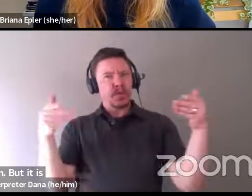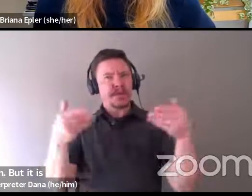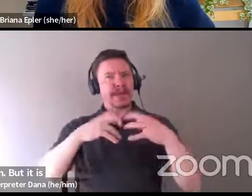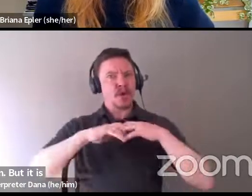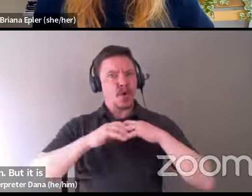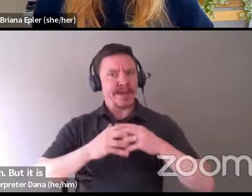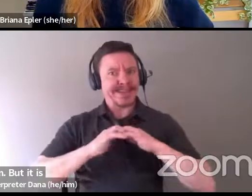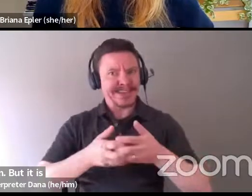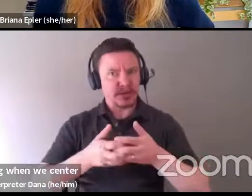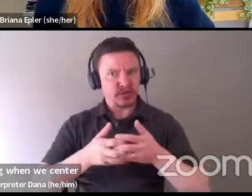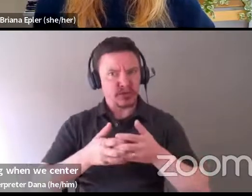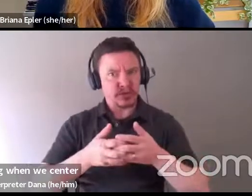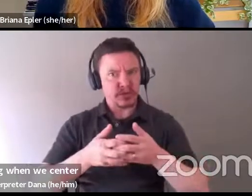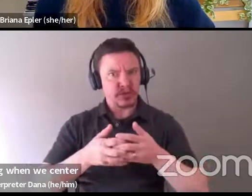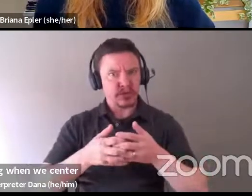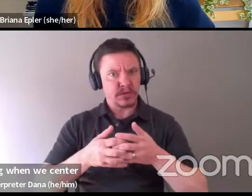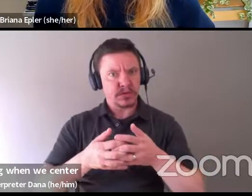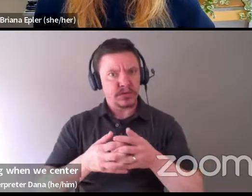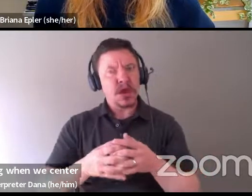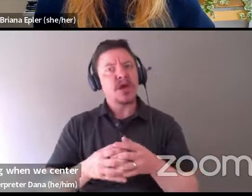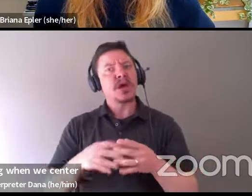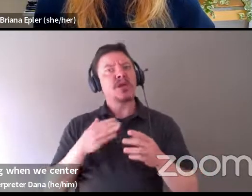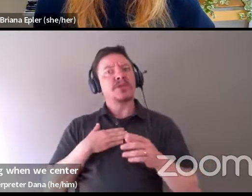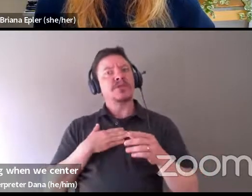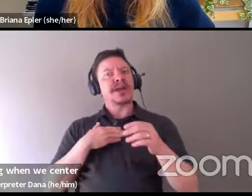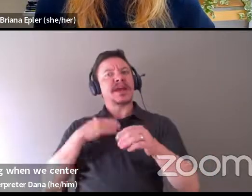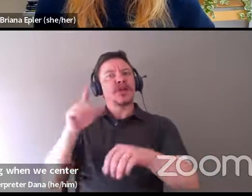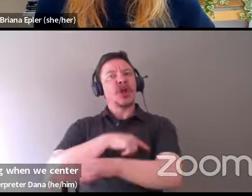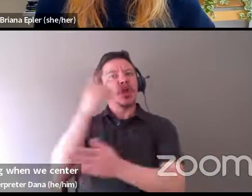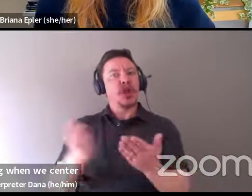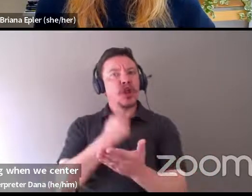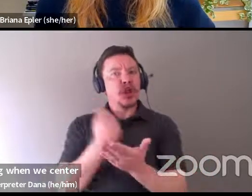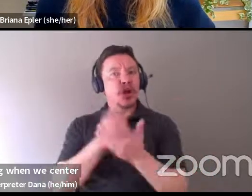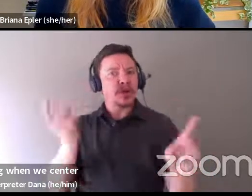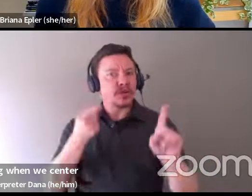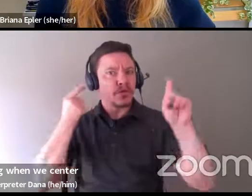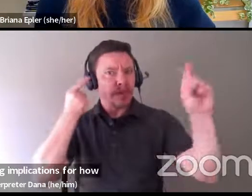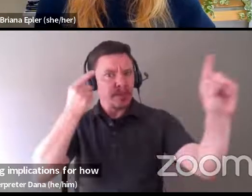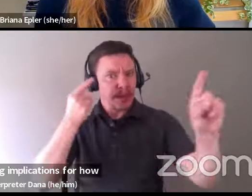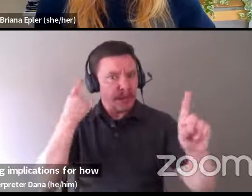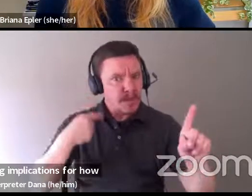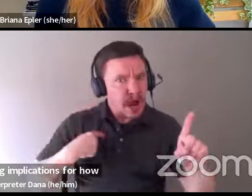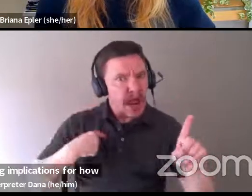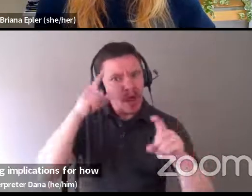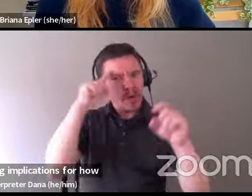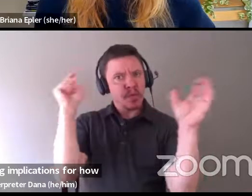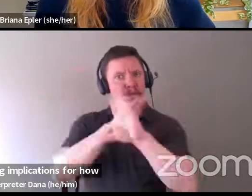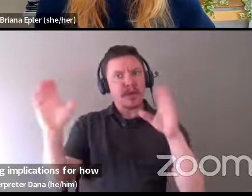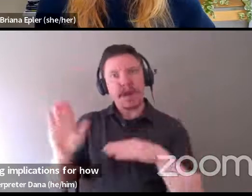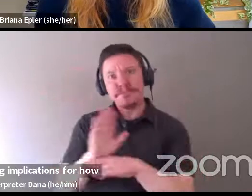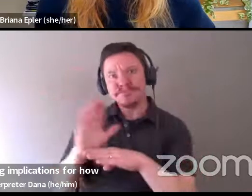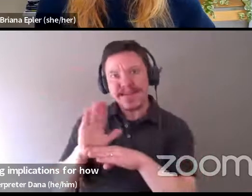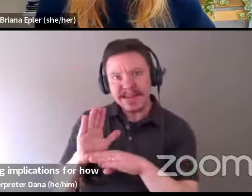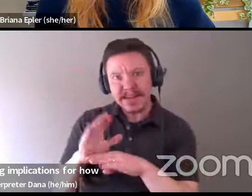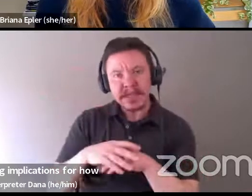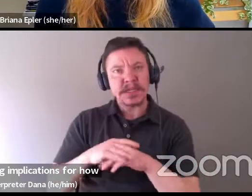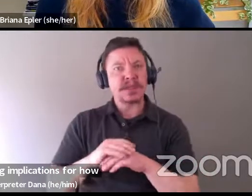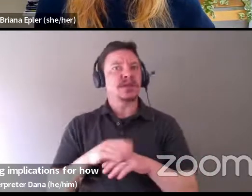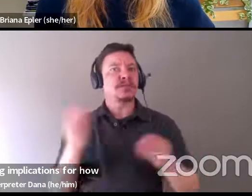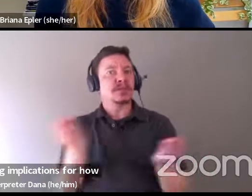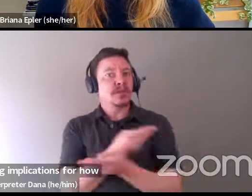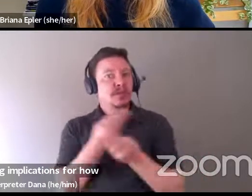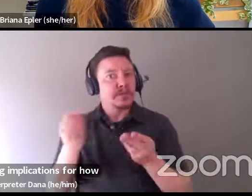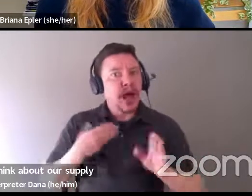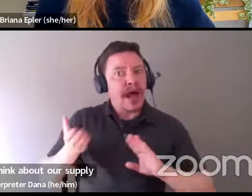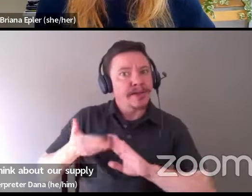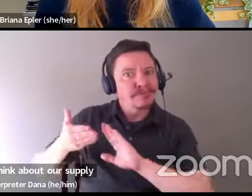has far-reaching implications for how we think about business, how we think about our supply chains, how we think